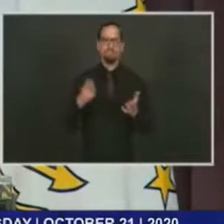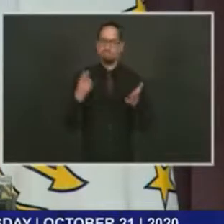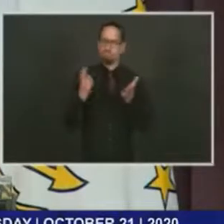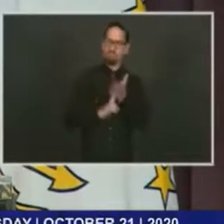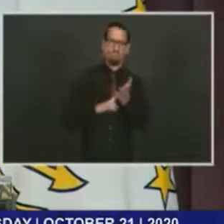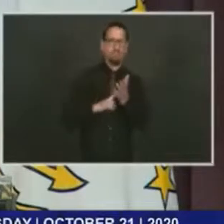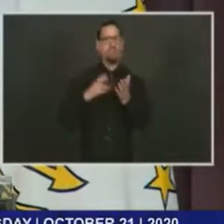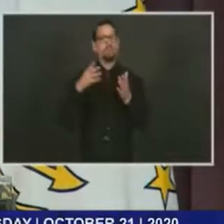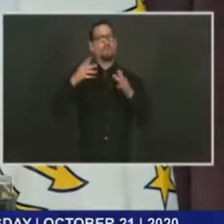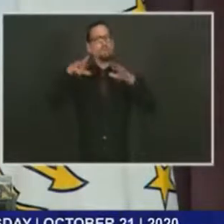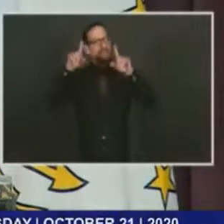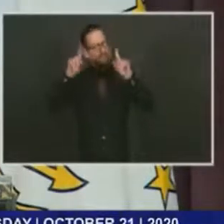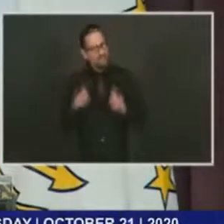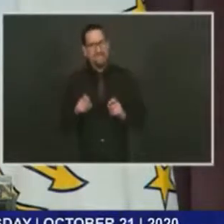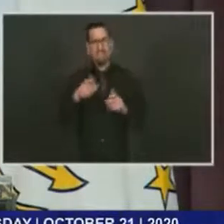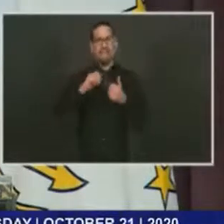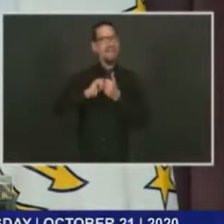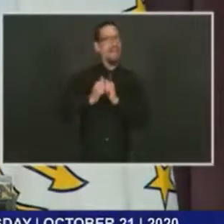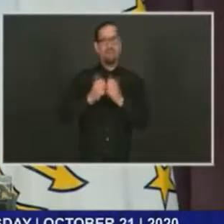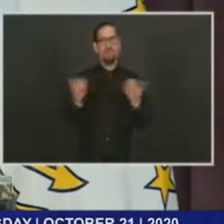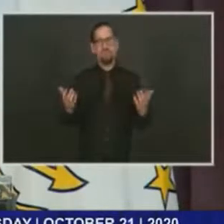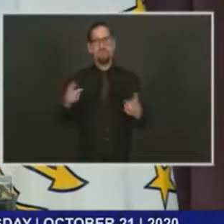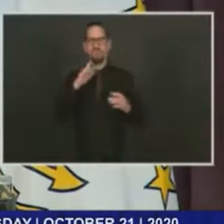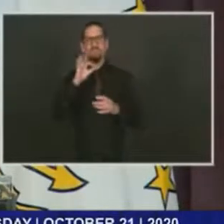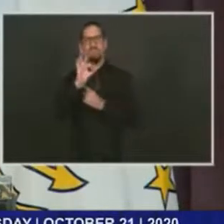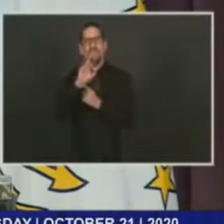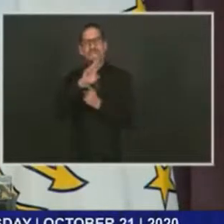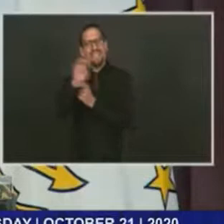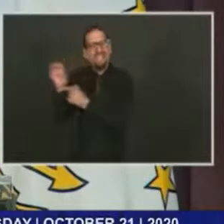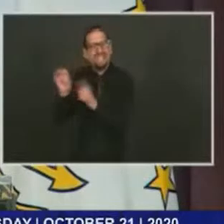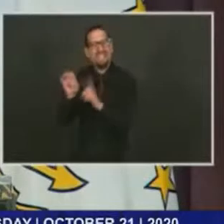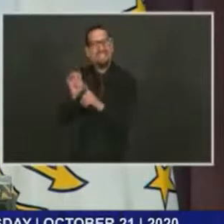free asymptomatic testing at